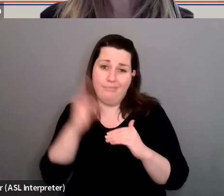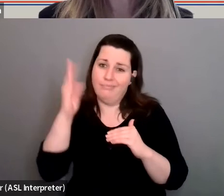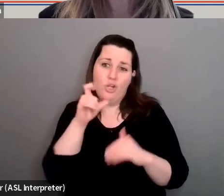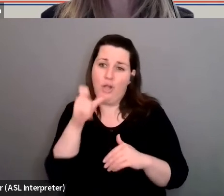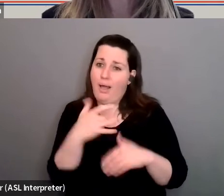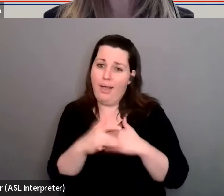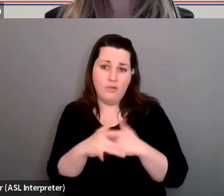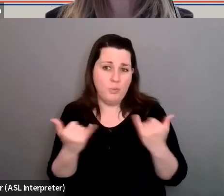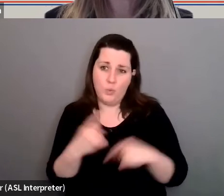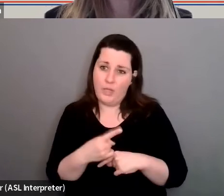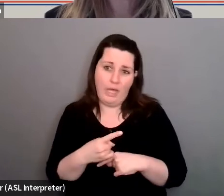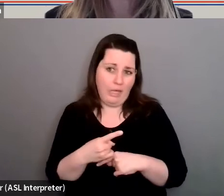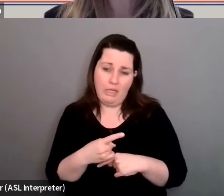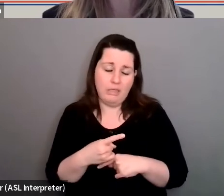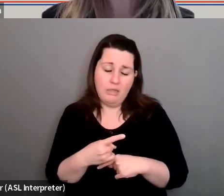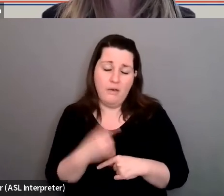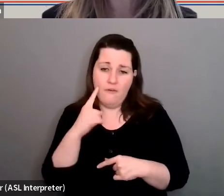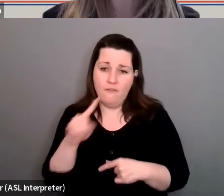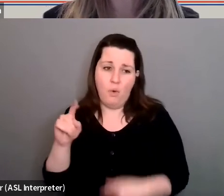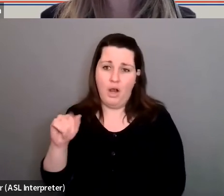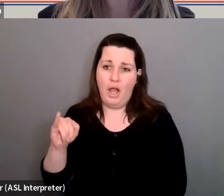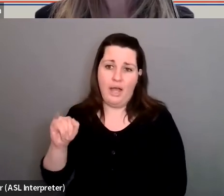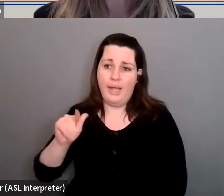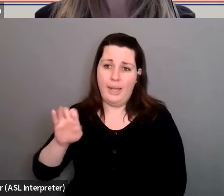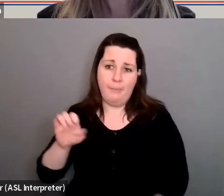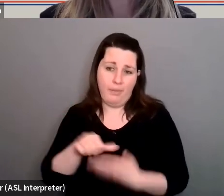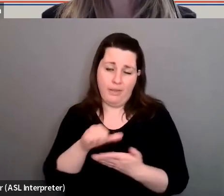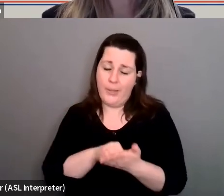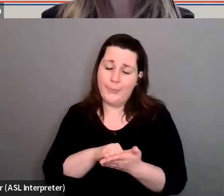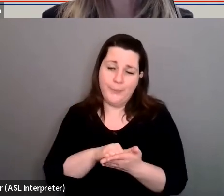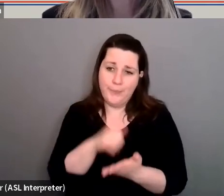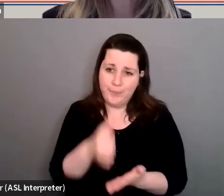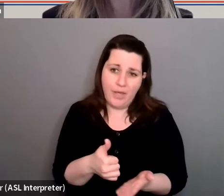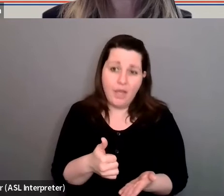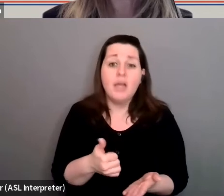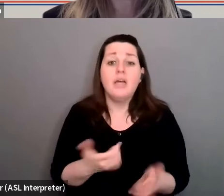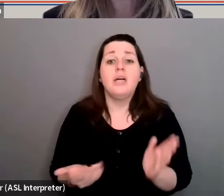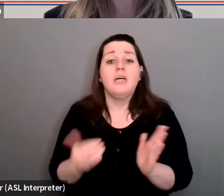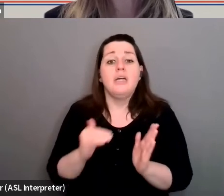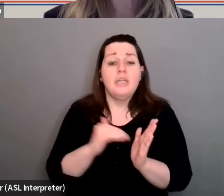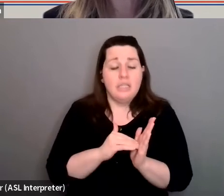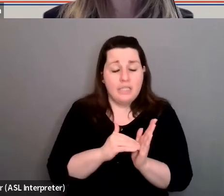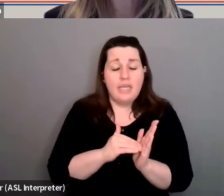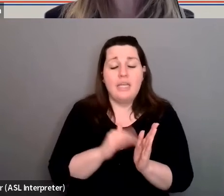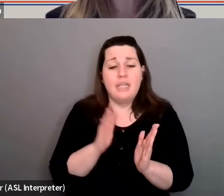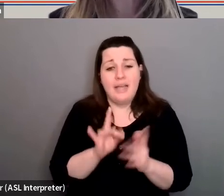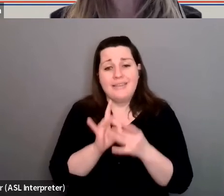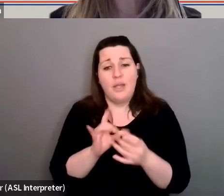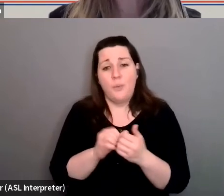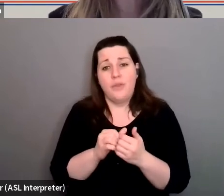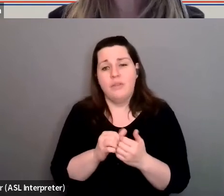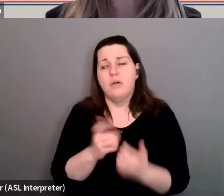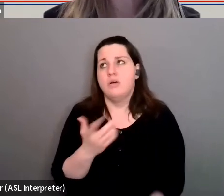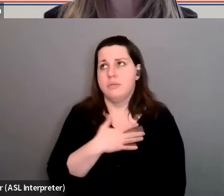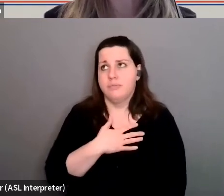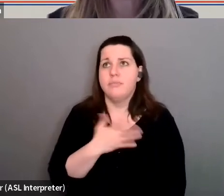today to open an ABLE account. Again, it goes with when the disability,